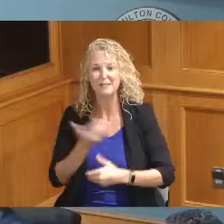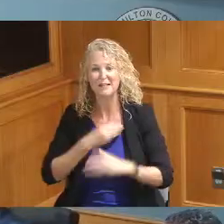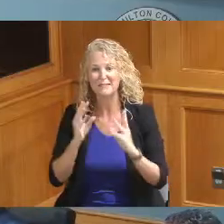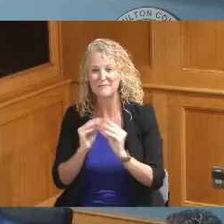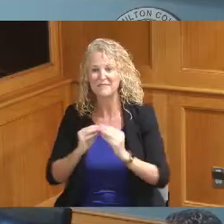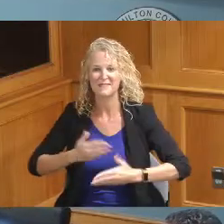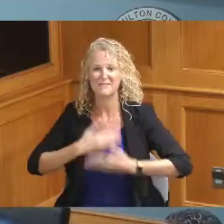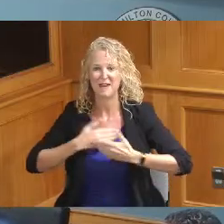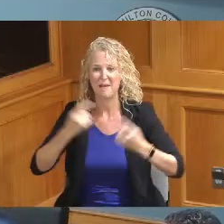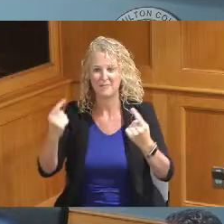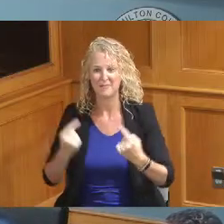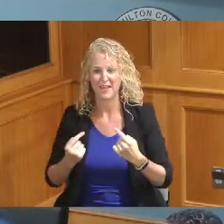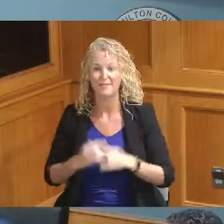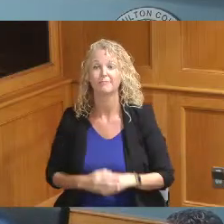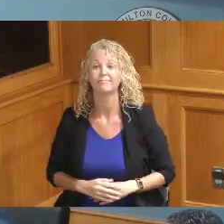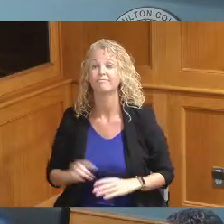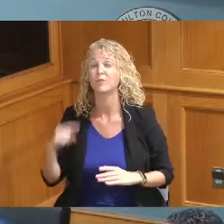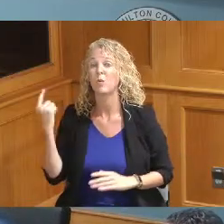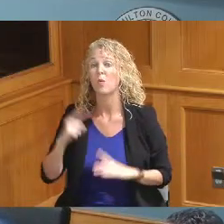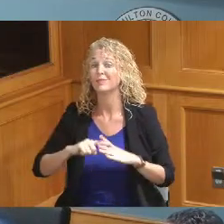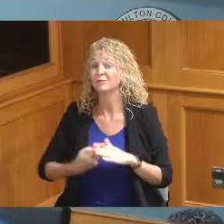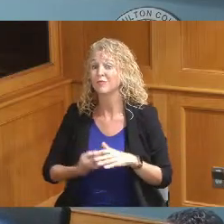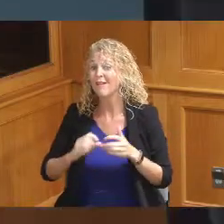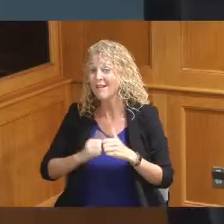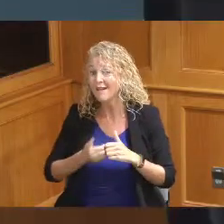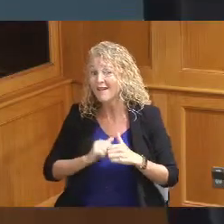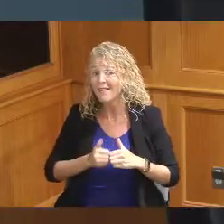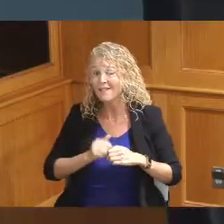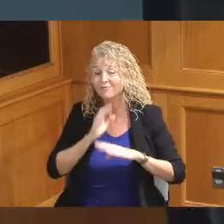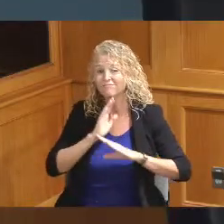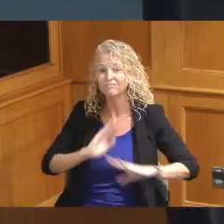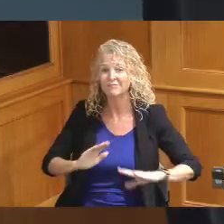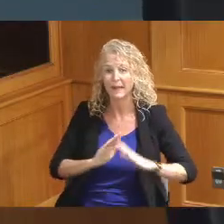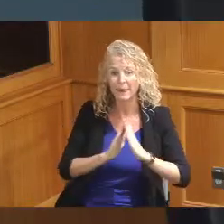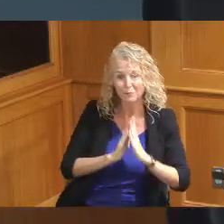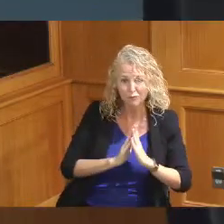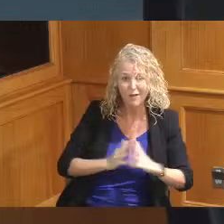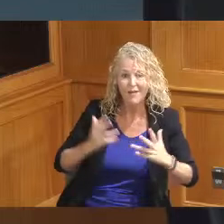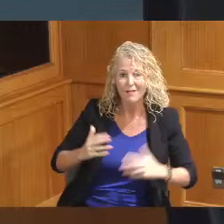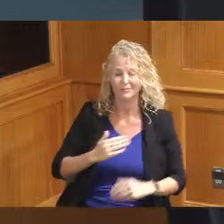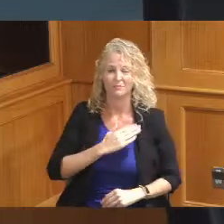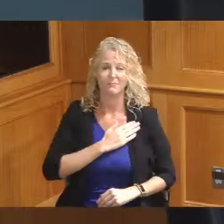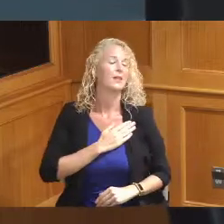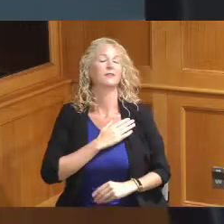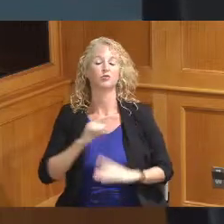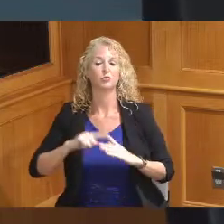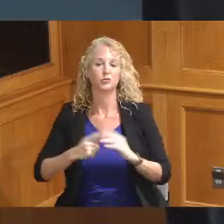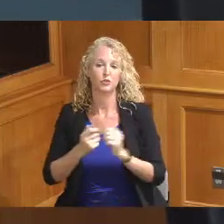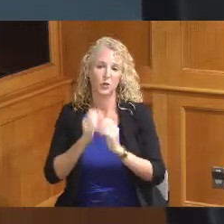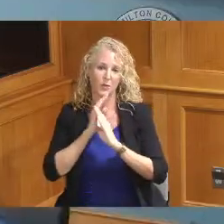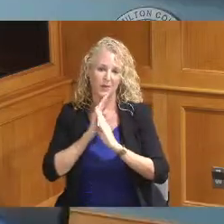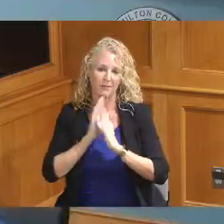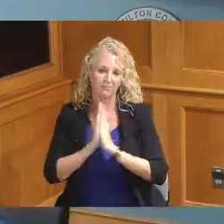glad to have you. We start our meetings with silent prayer and the Pledge of Allegiance. Please join us for silent prayer.